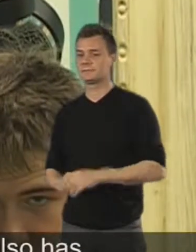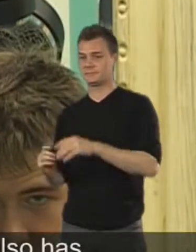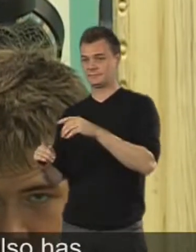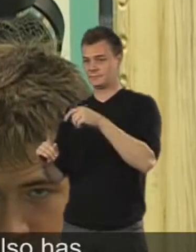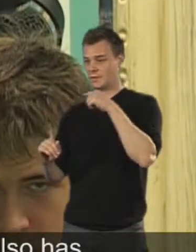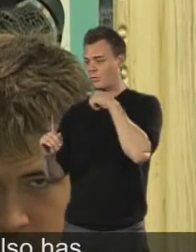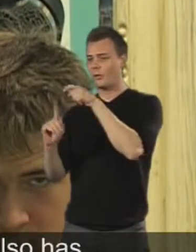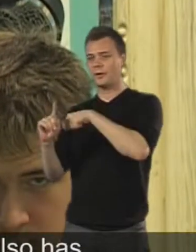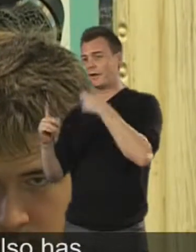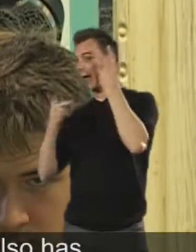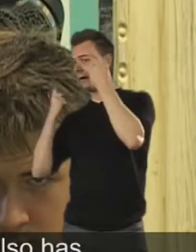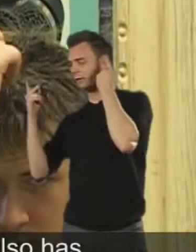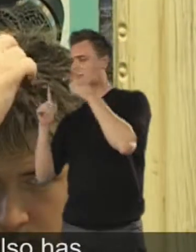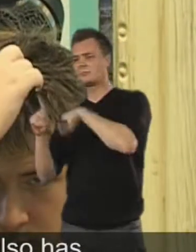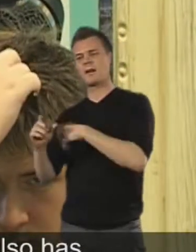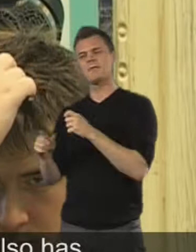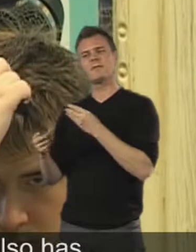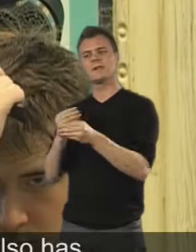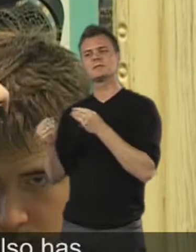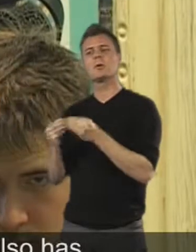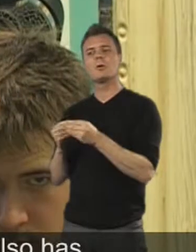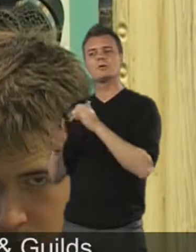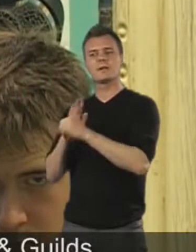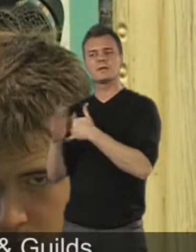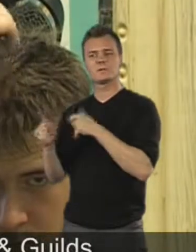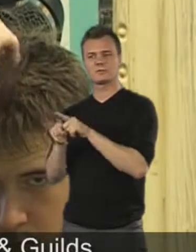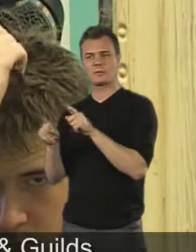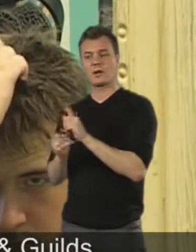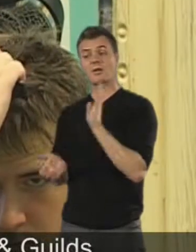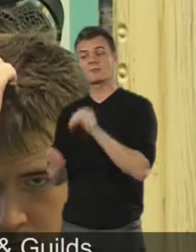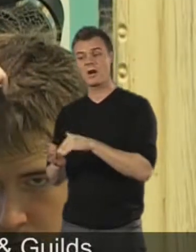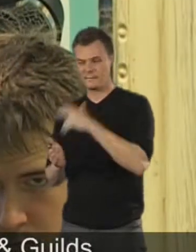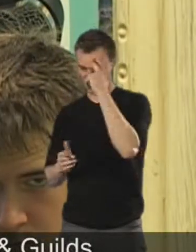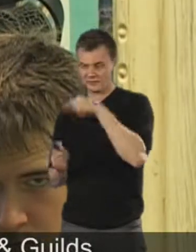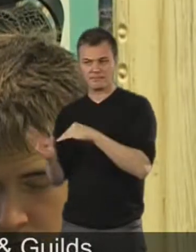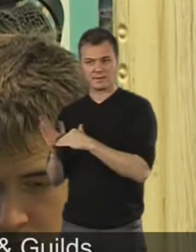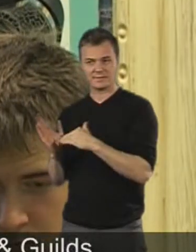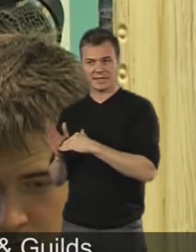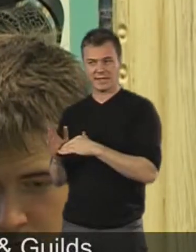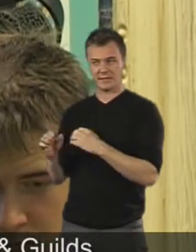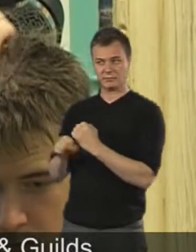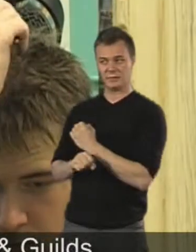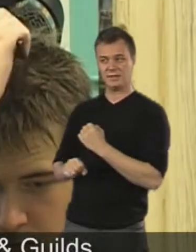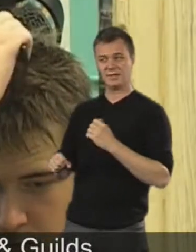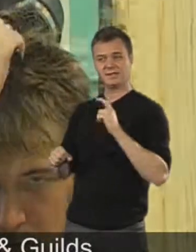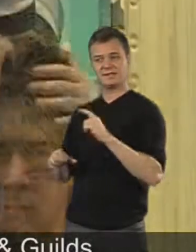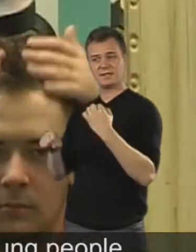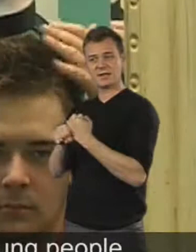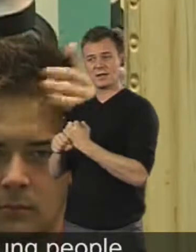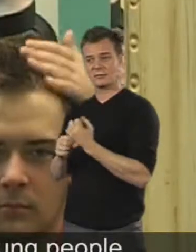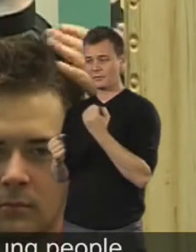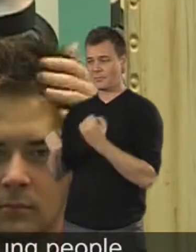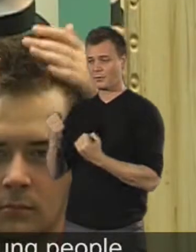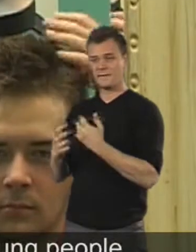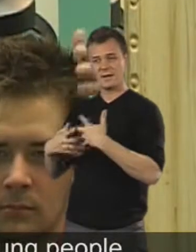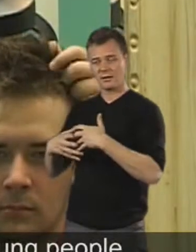done, also has a flexible timetable. He attends college on a Monday, where he is taking City and Guilds motor vehicle studies. I